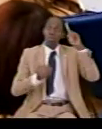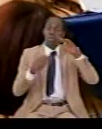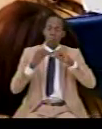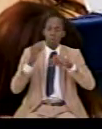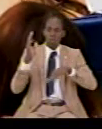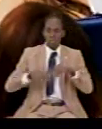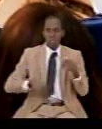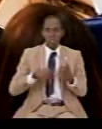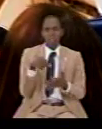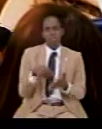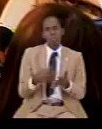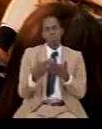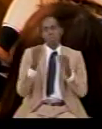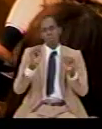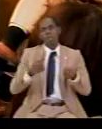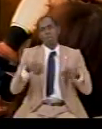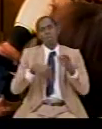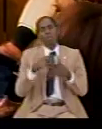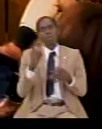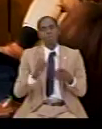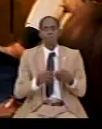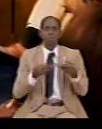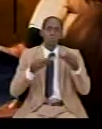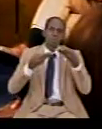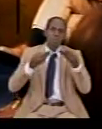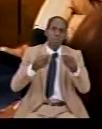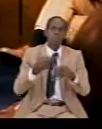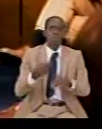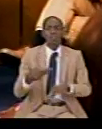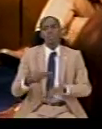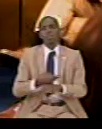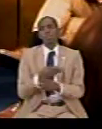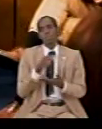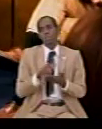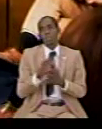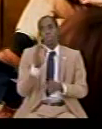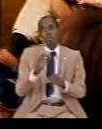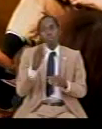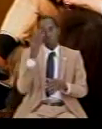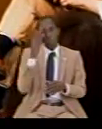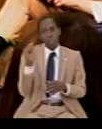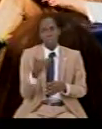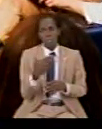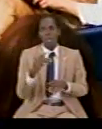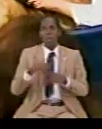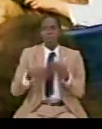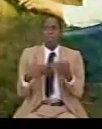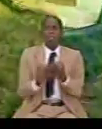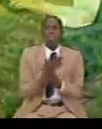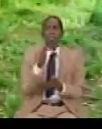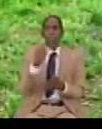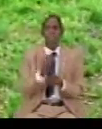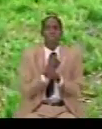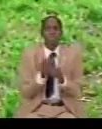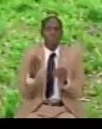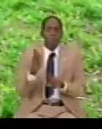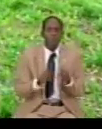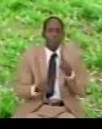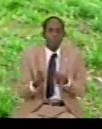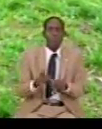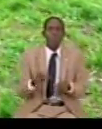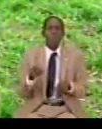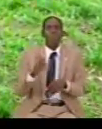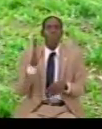say, I'm going to feed the lambs. Now, if you know anything about the new converts, if you know anything about the lambs, they have been